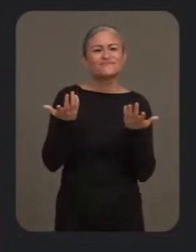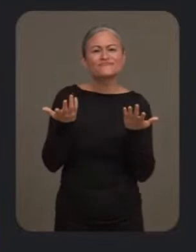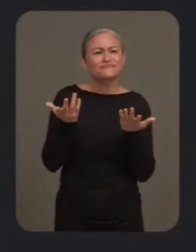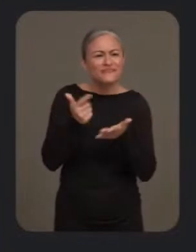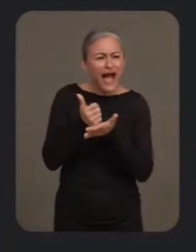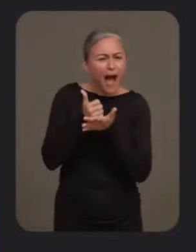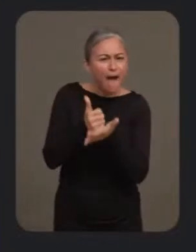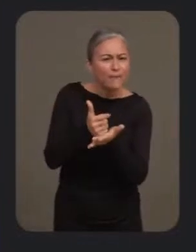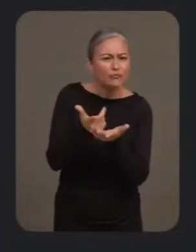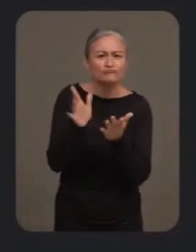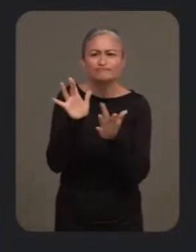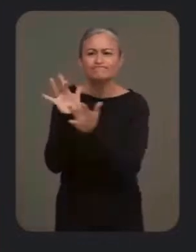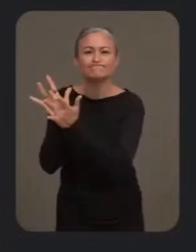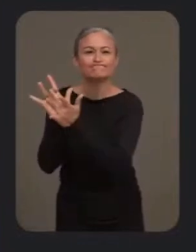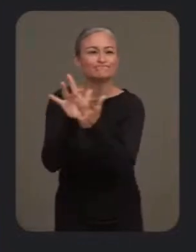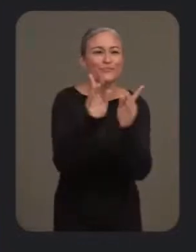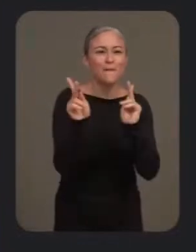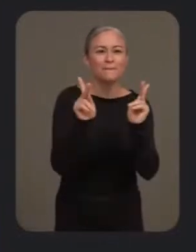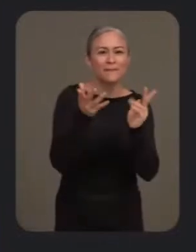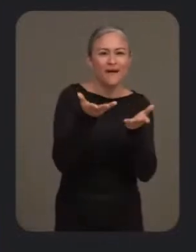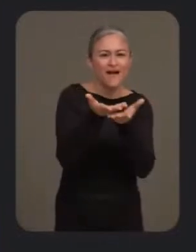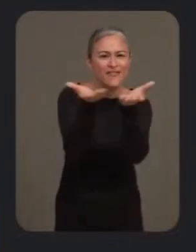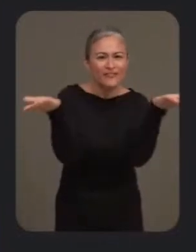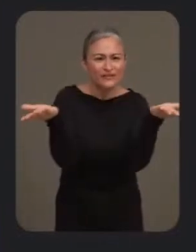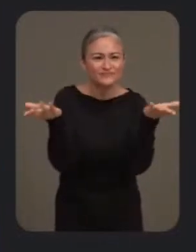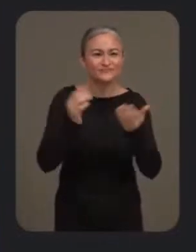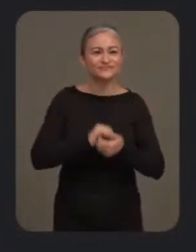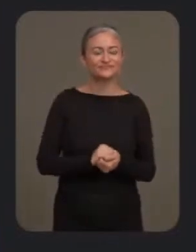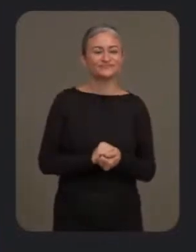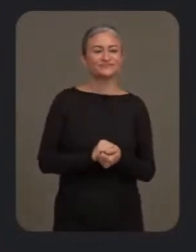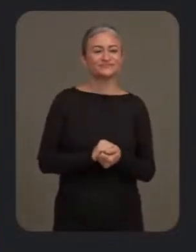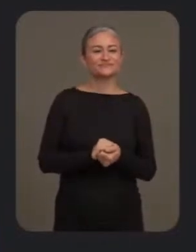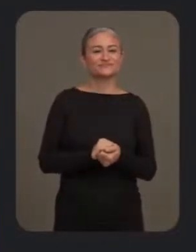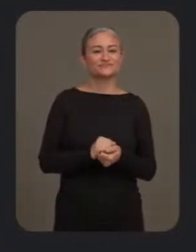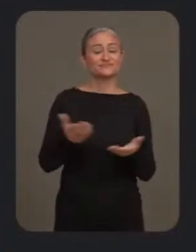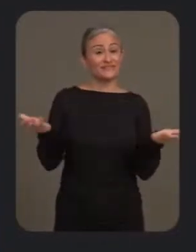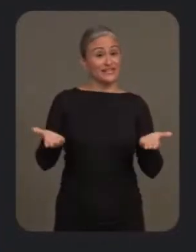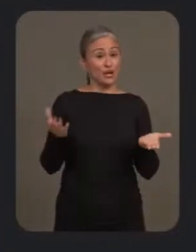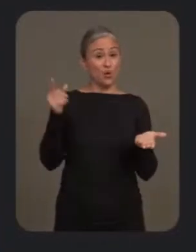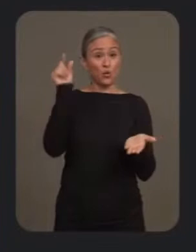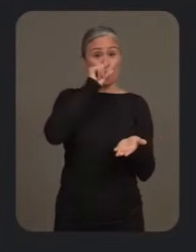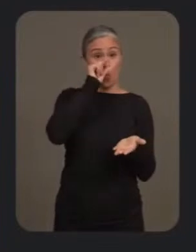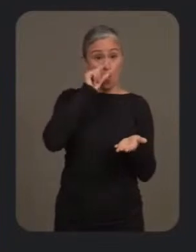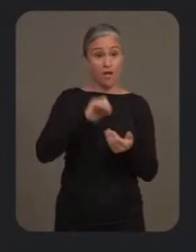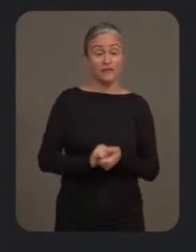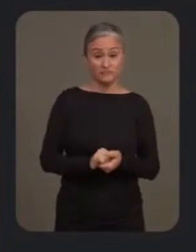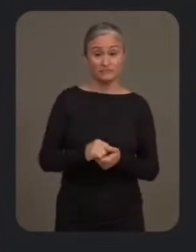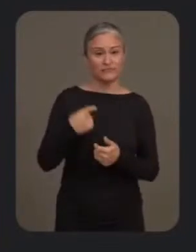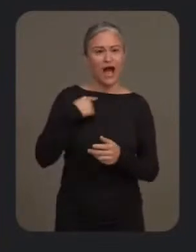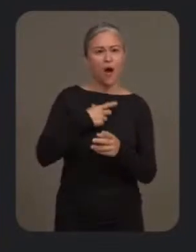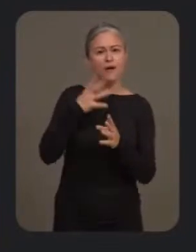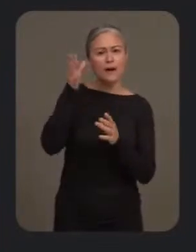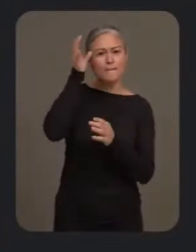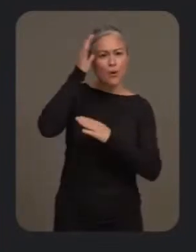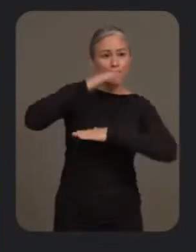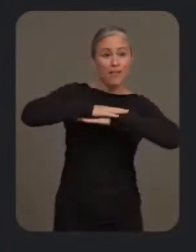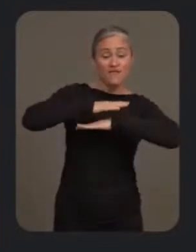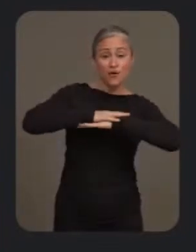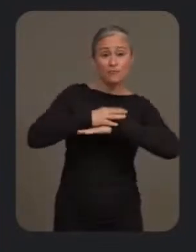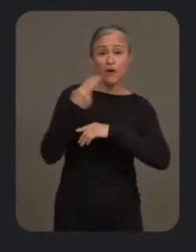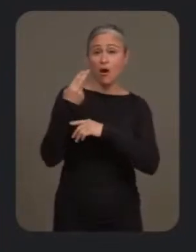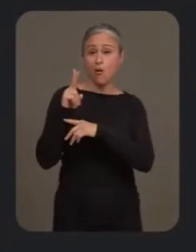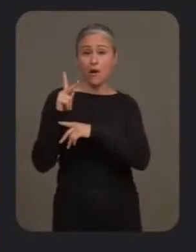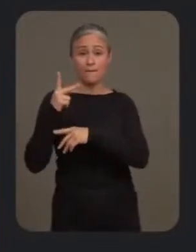all this helpfulness reach as many people as possible? At Google, our computing platforms and